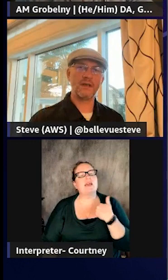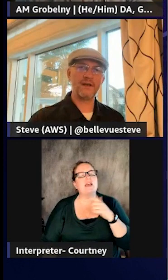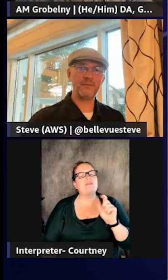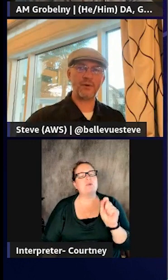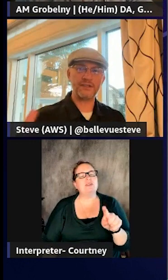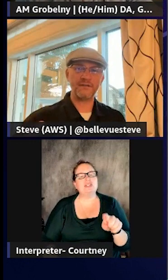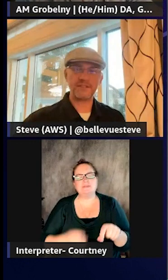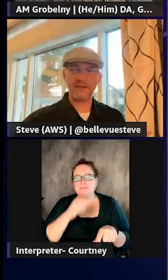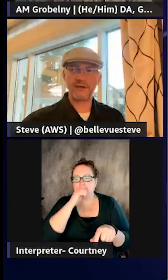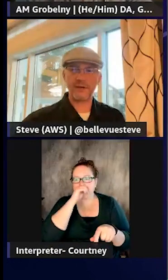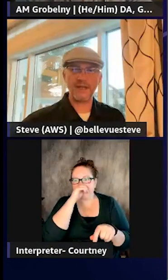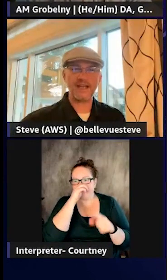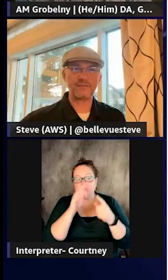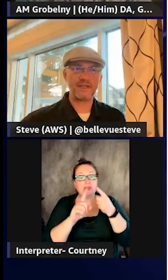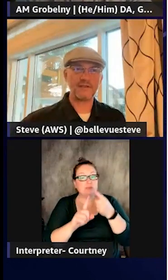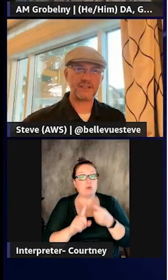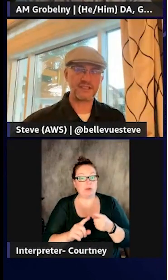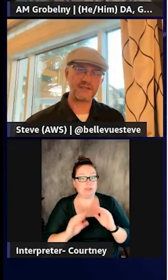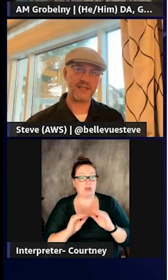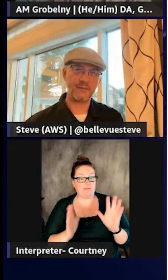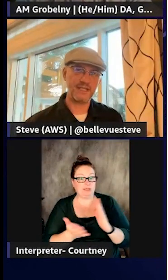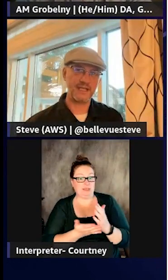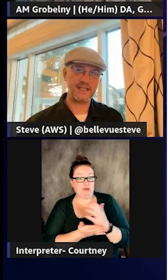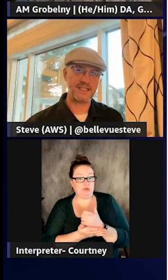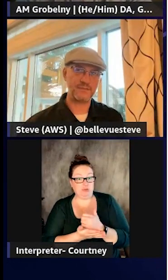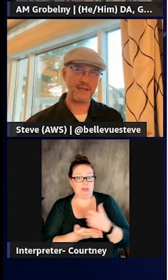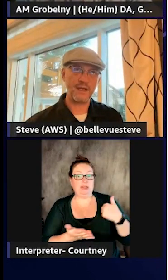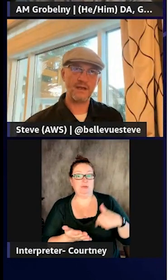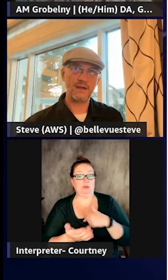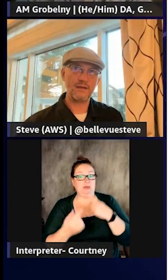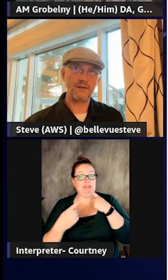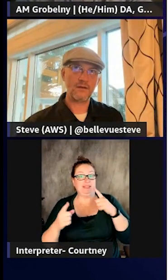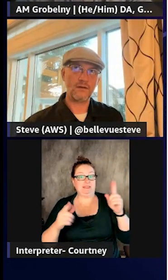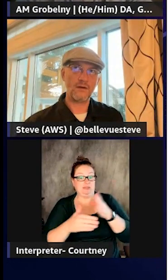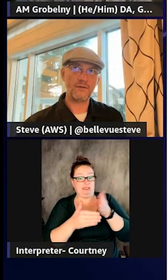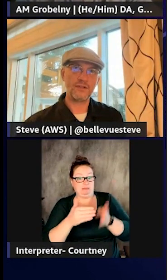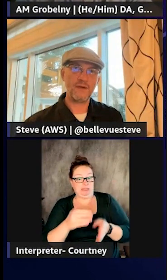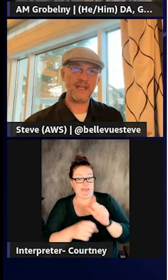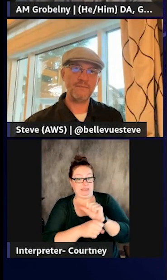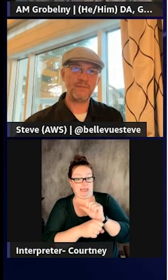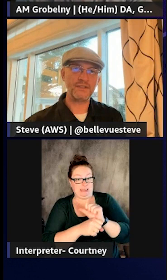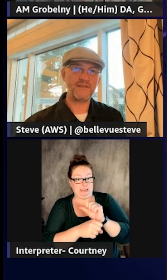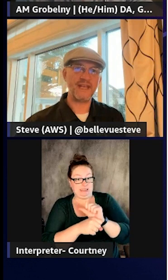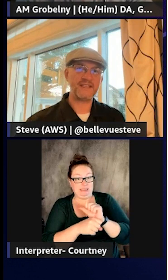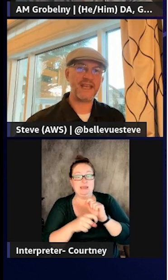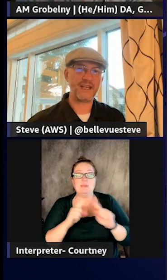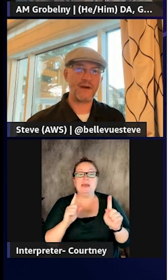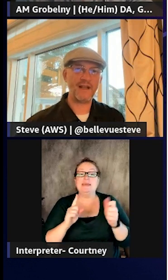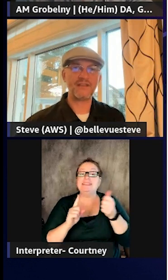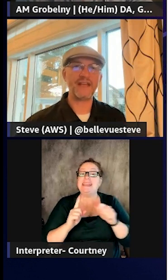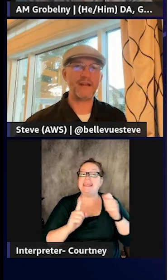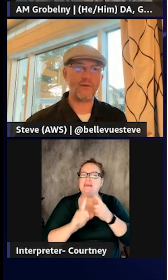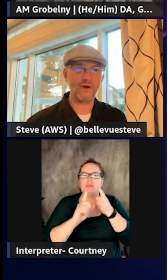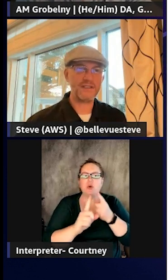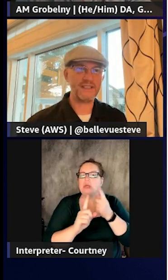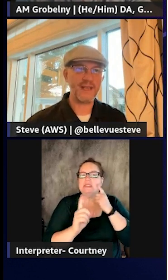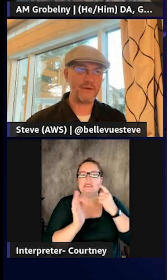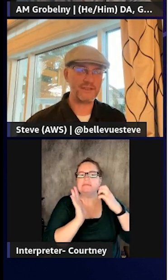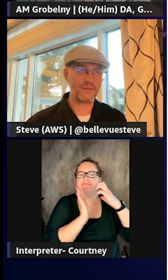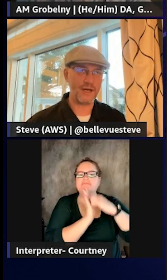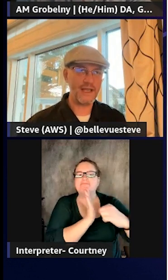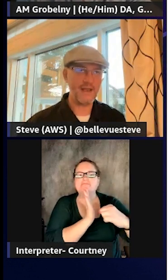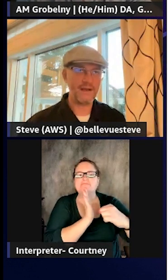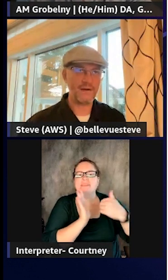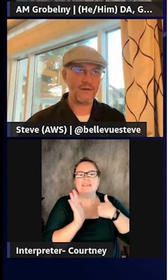So those points obviously are accruing as we're successfully completing a task. But do any points ever get taken away? Like if I get it wrong, do they take